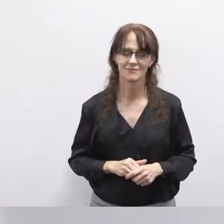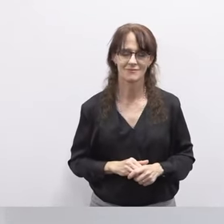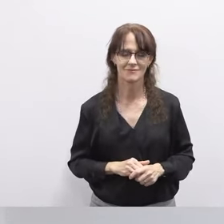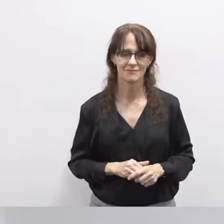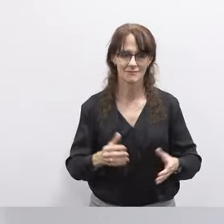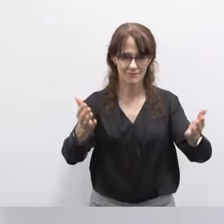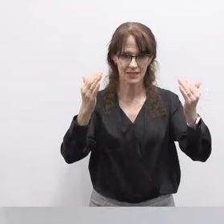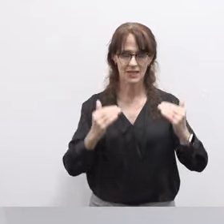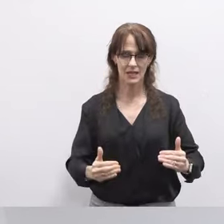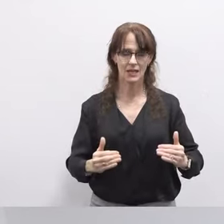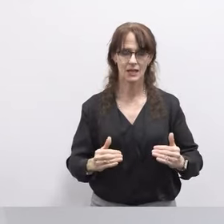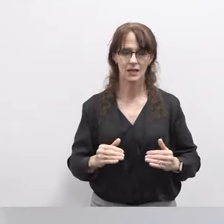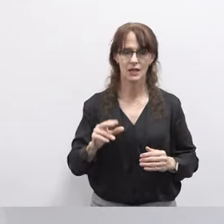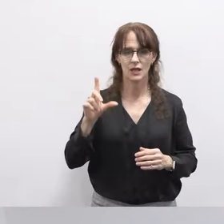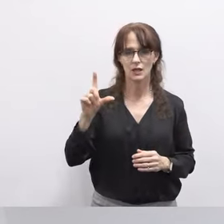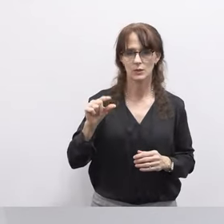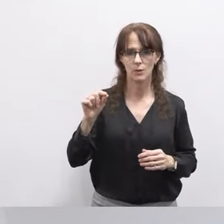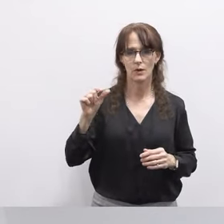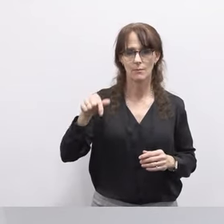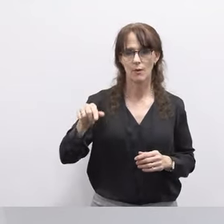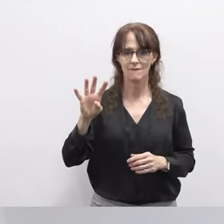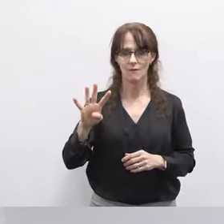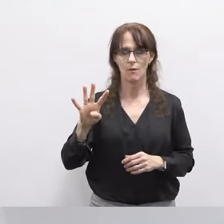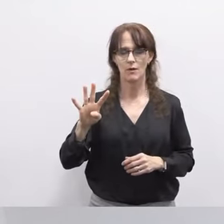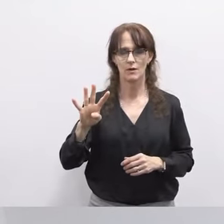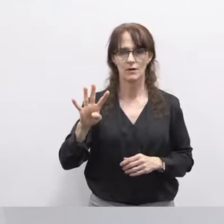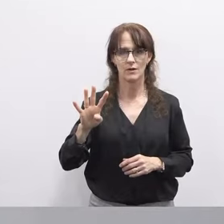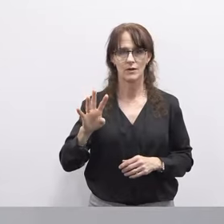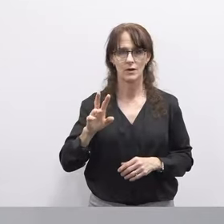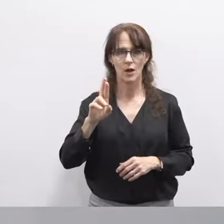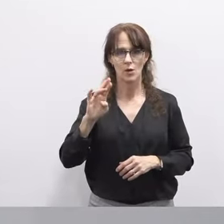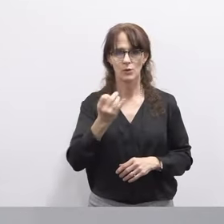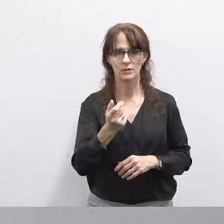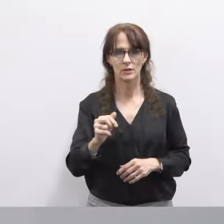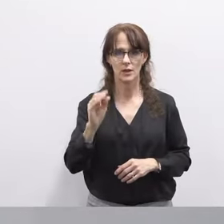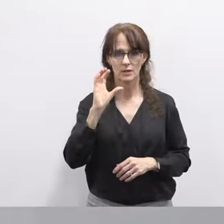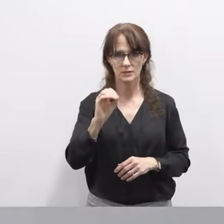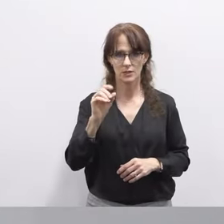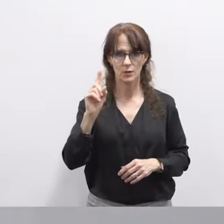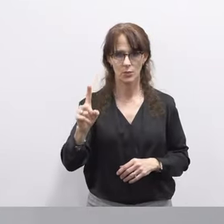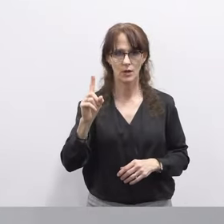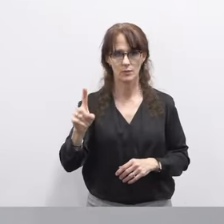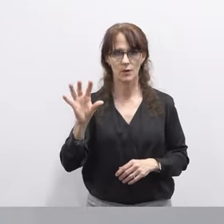Okay. Our next item is item 20.4, resolution number